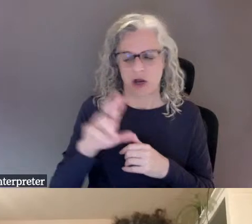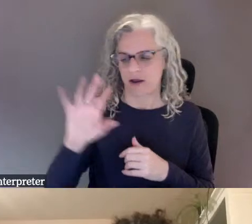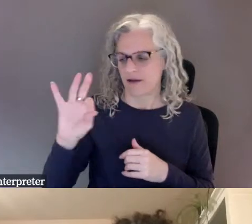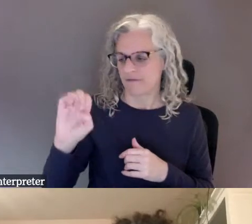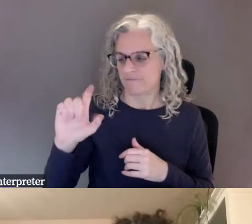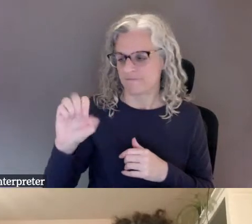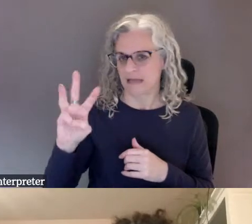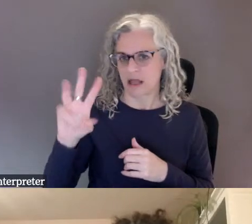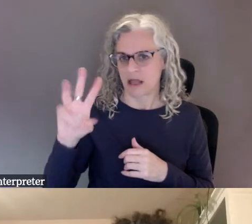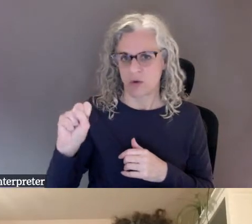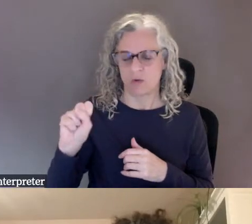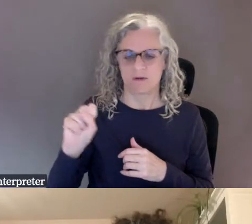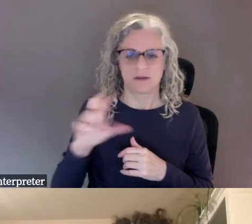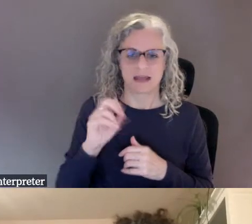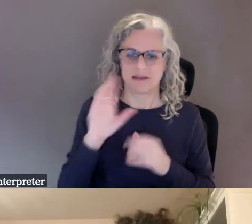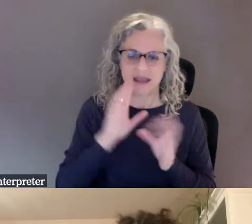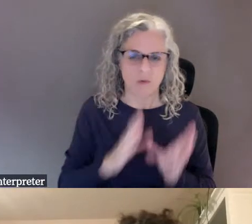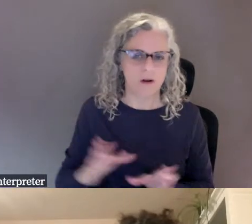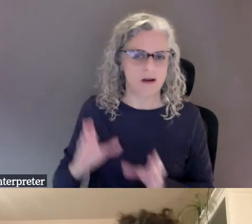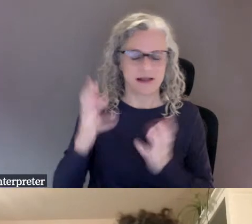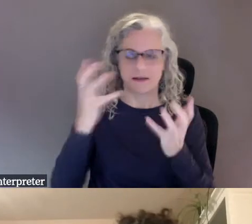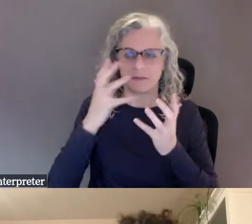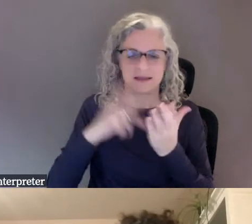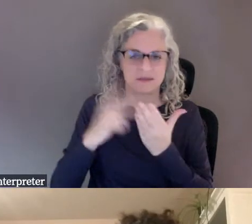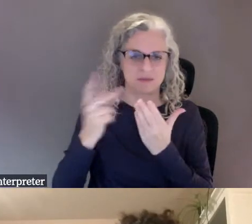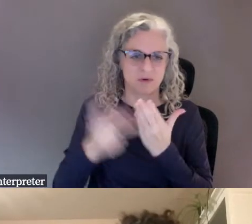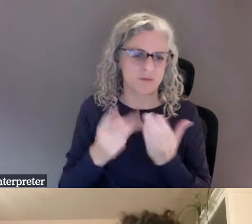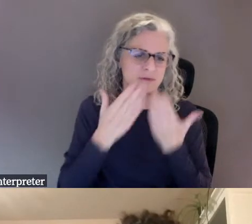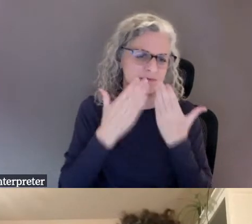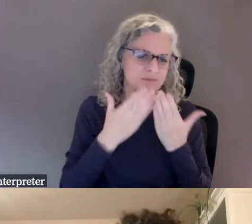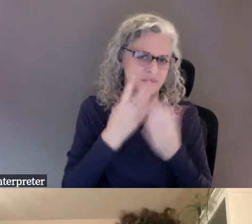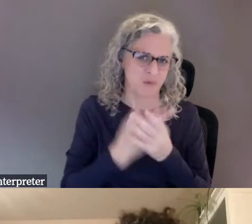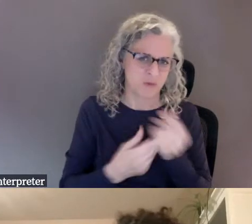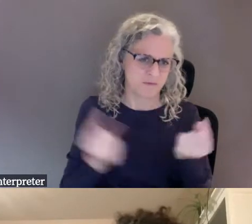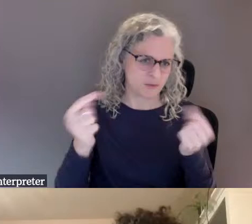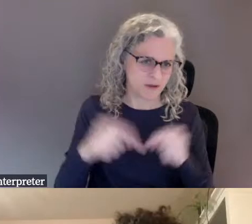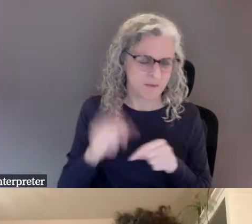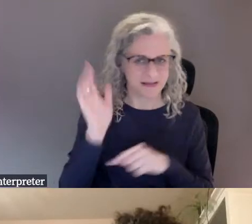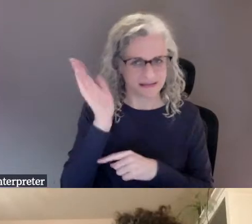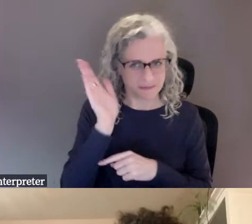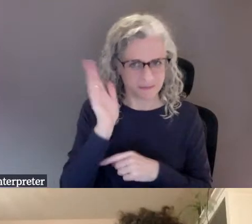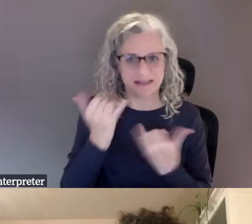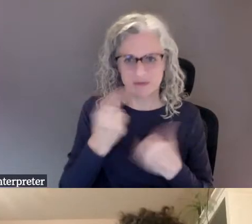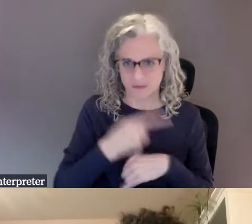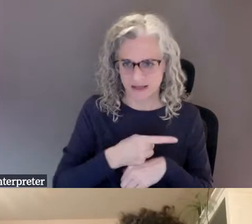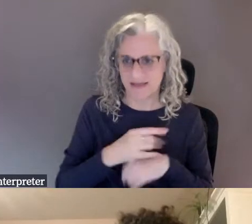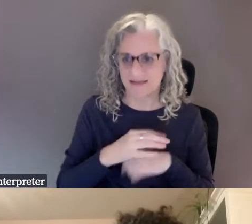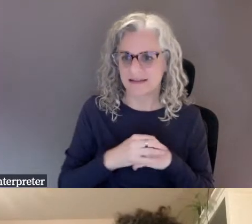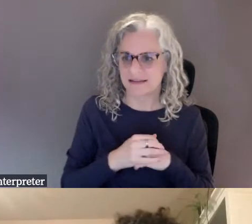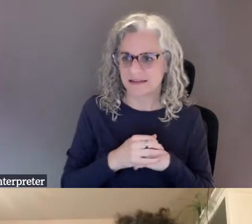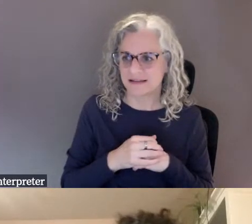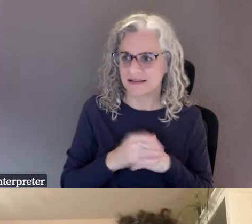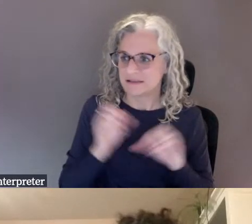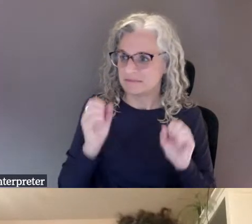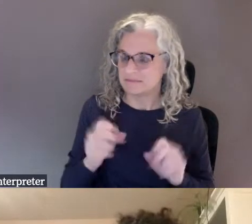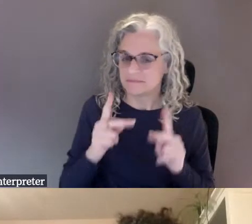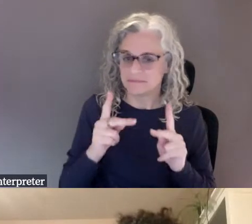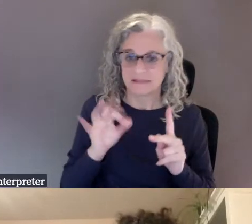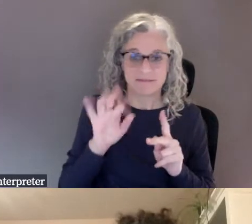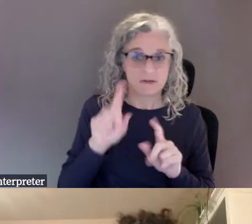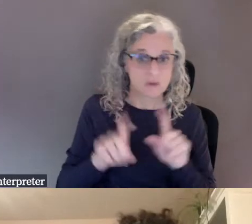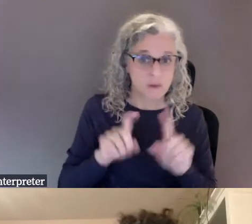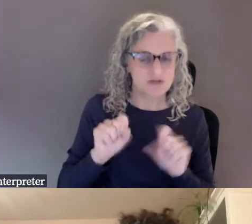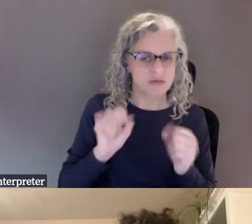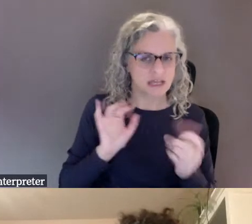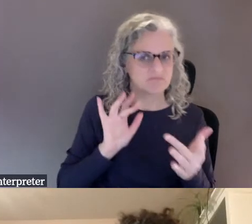just organizing really incredible campaigns. So appreciate you both for joining and speaking to everyone today. And yeah, if you all have any questions, feel free to reach